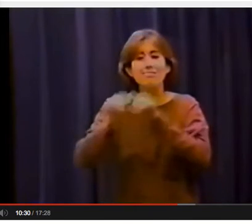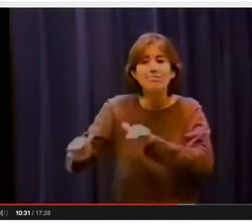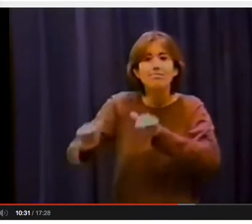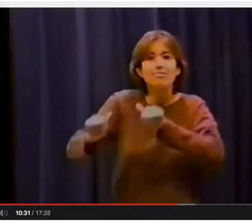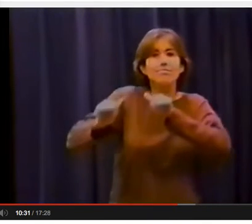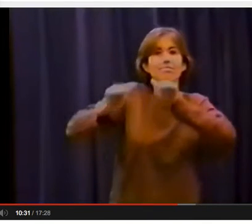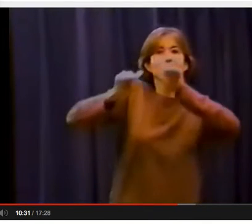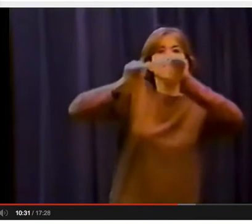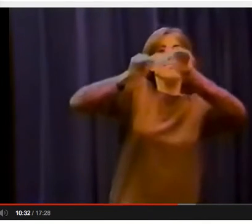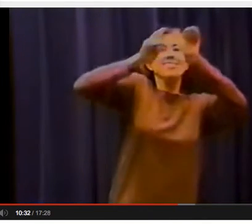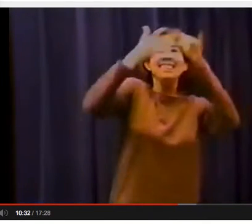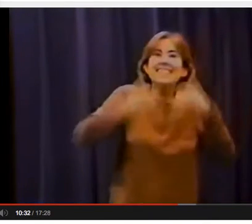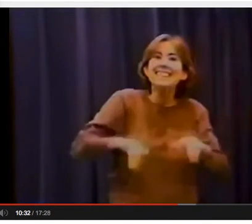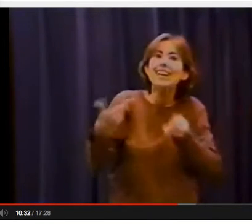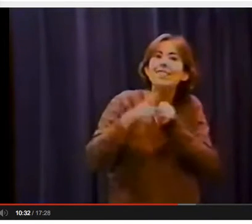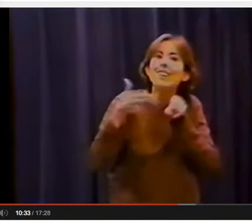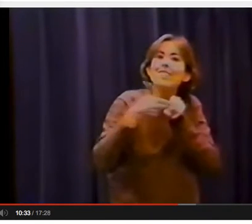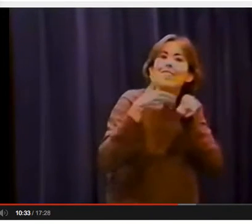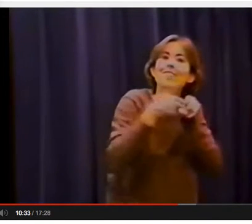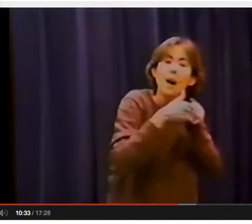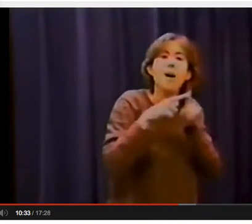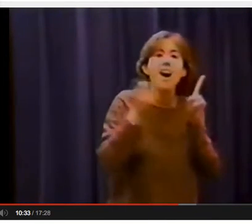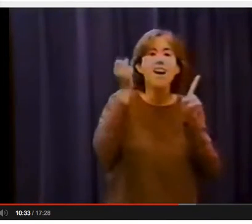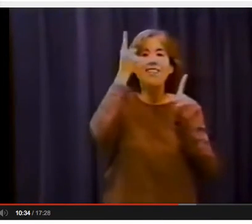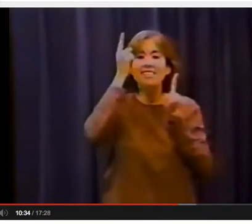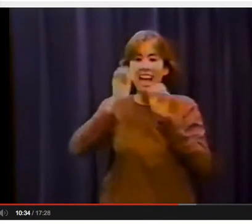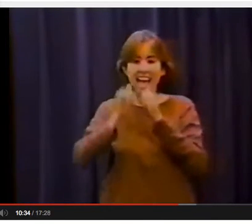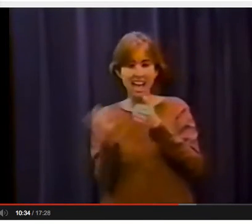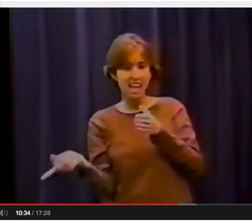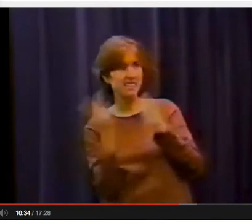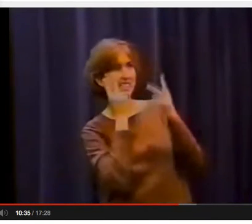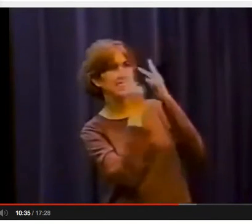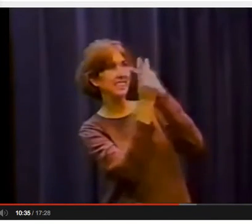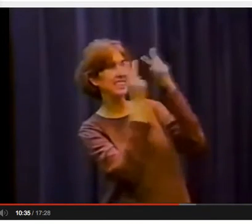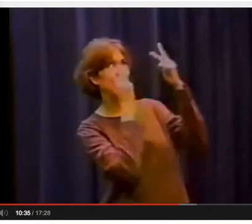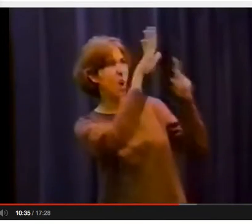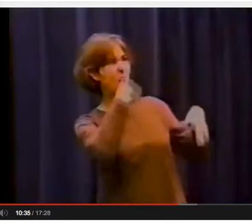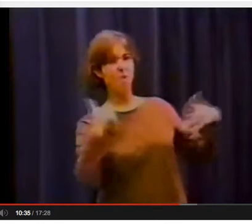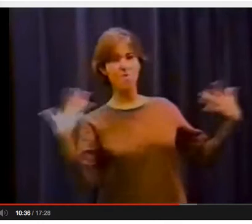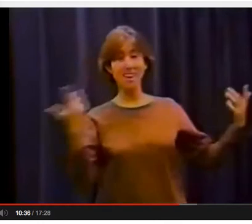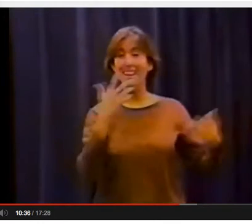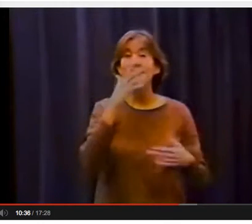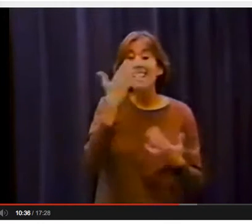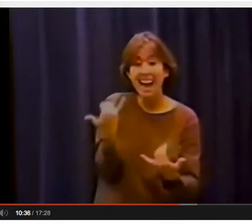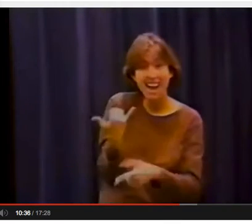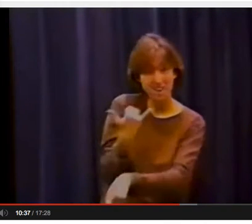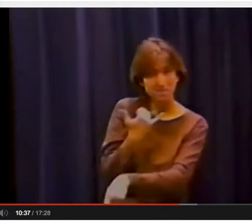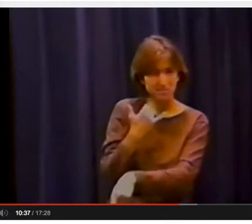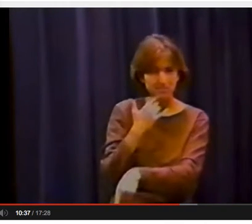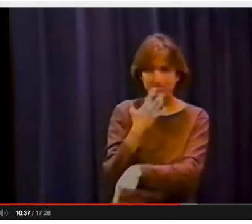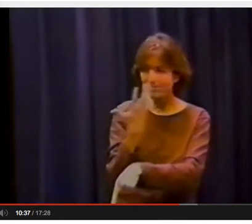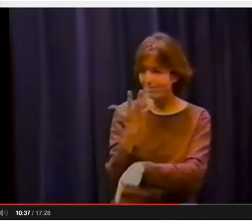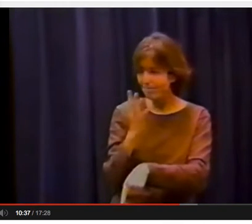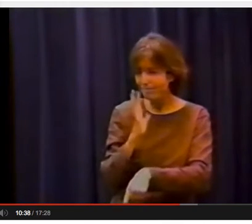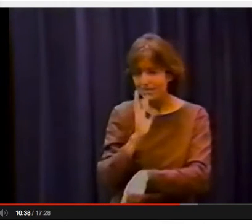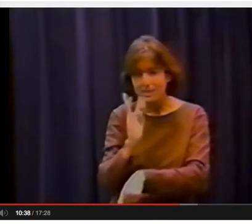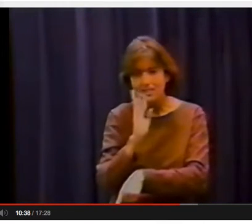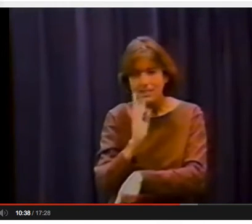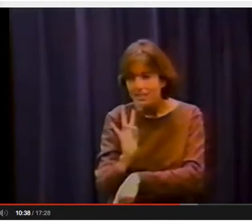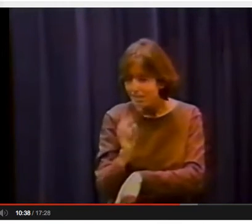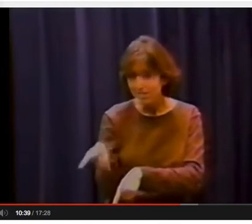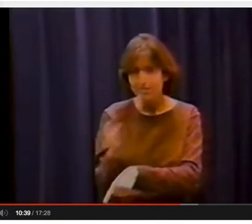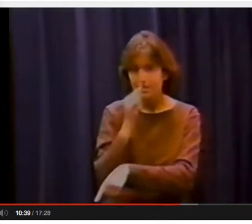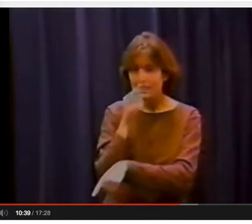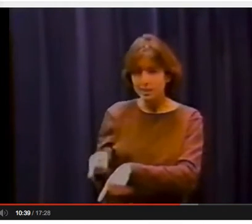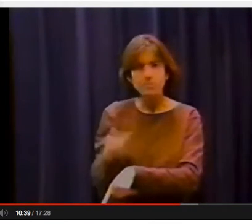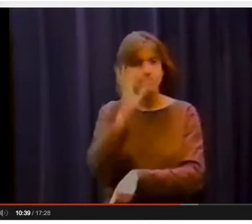The younger kids, they want to join the bigger kids' activities. As long as they're there, they can get involved.